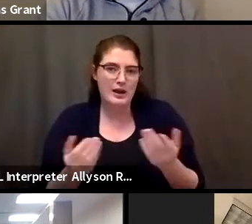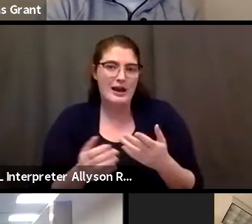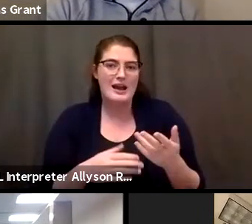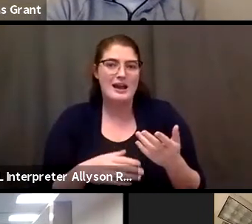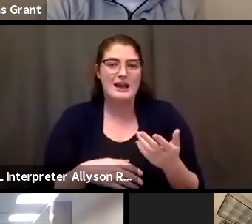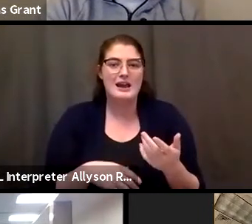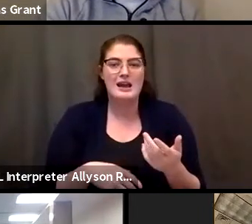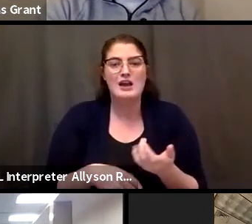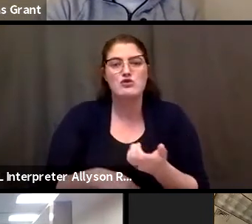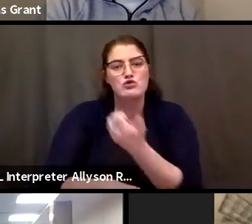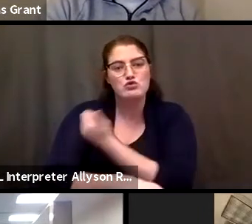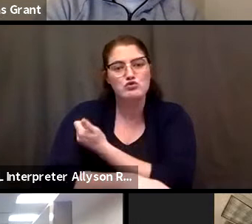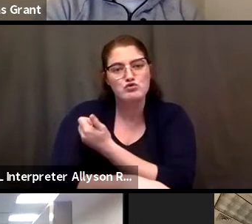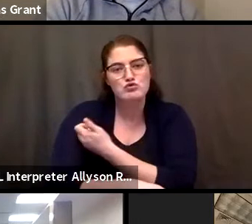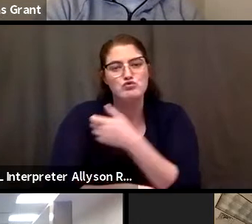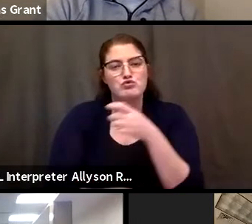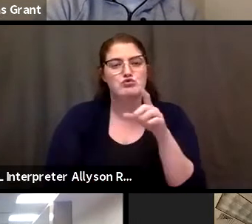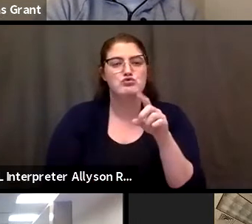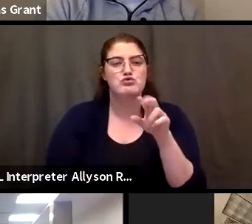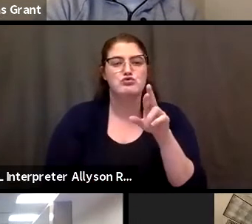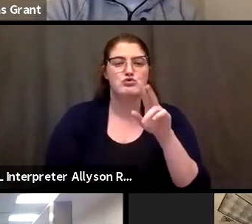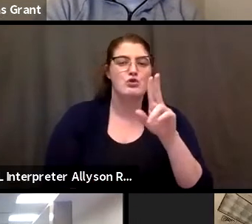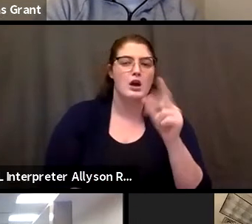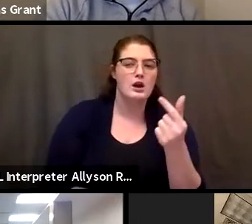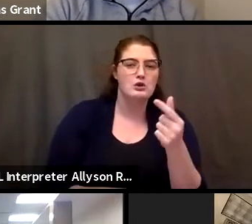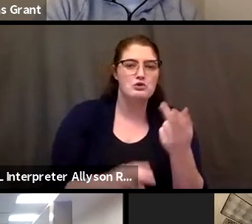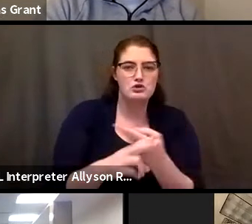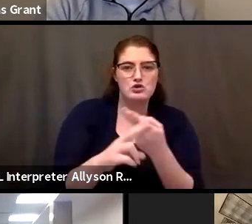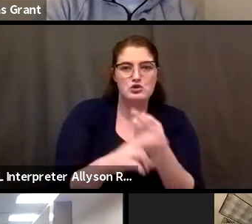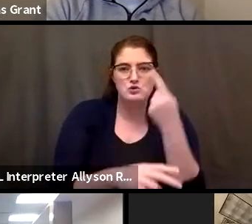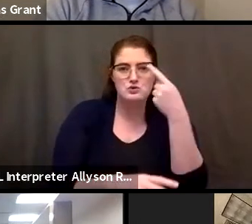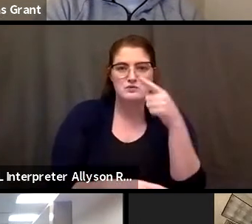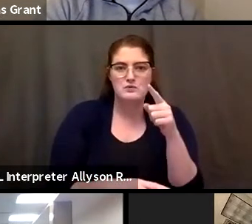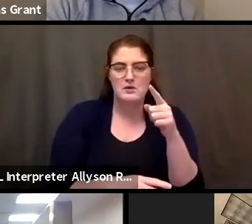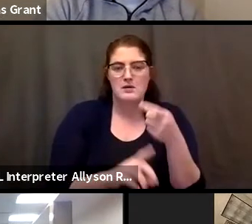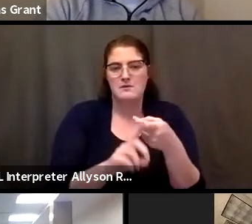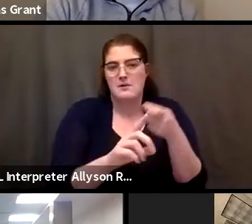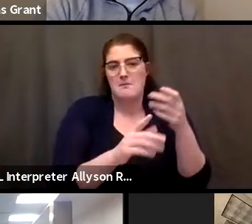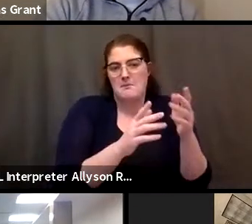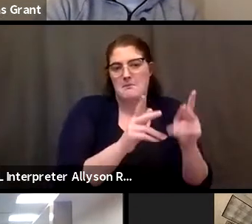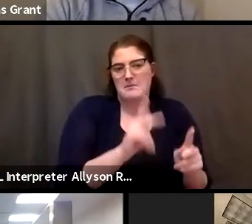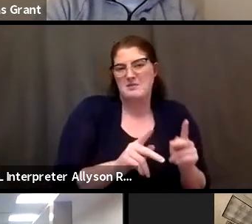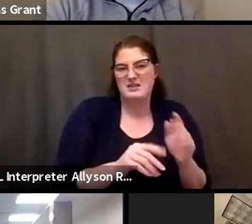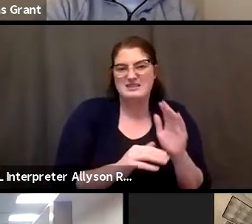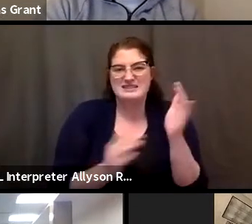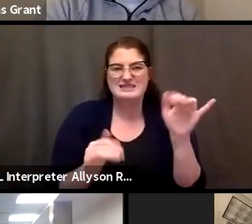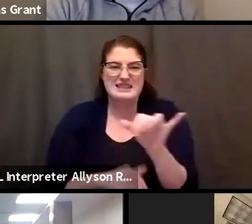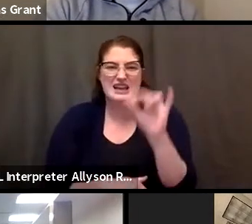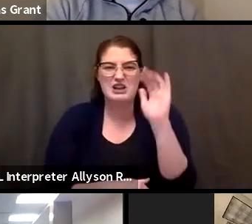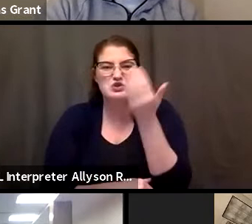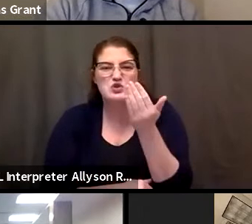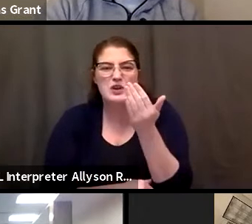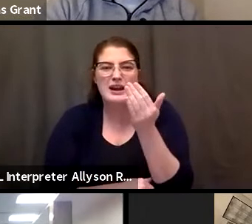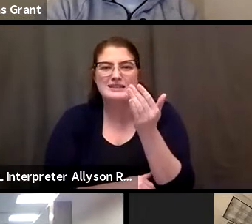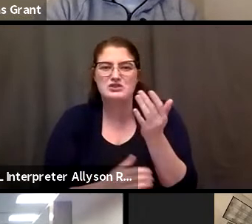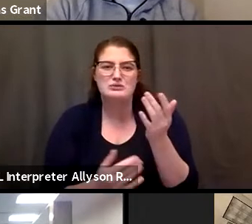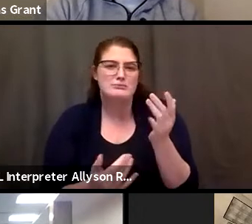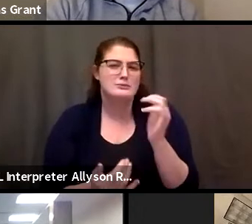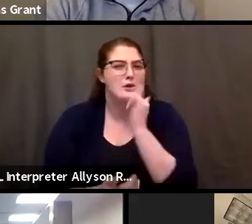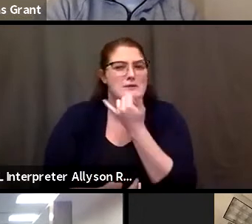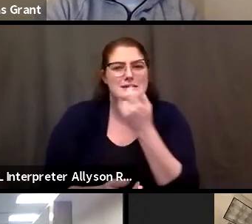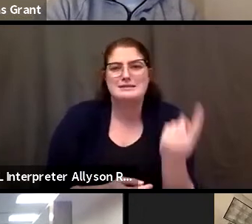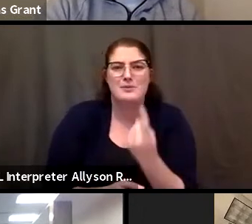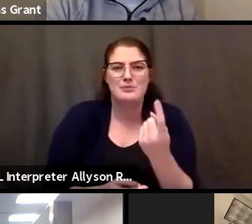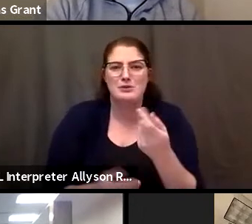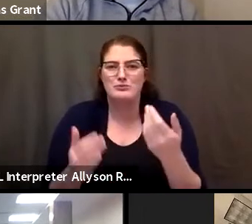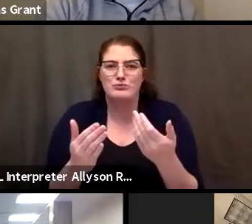drug use, or seeing individuals with that strange, it's like all of a sudden something's new. I'm seeing folks